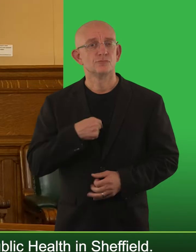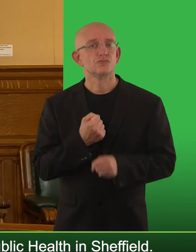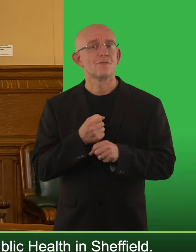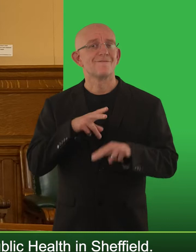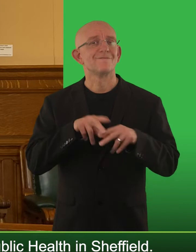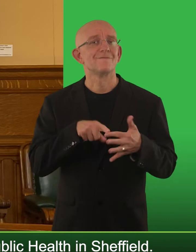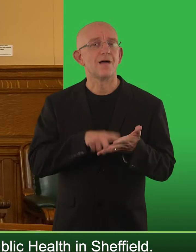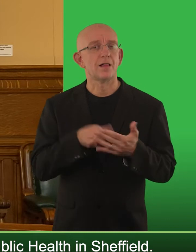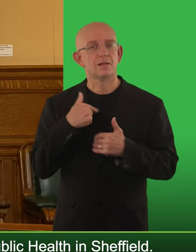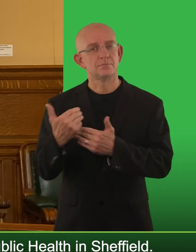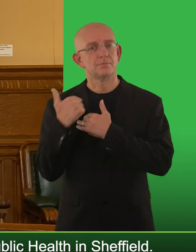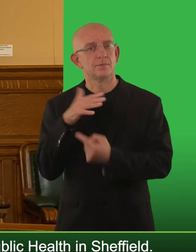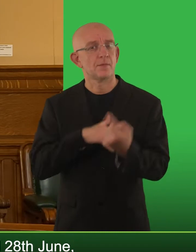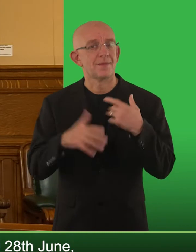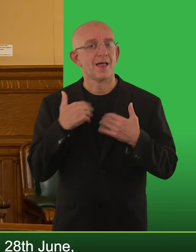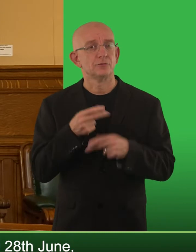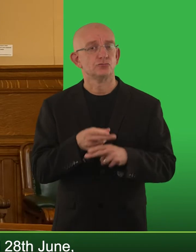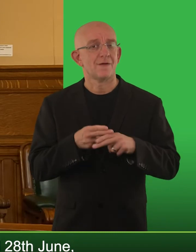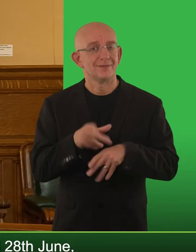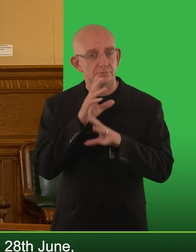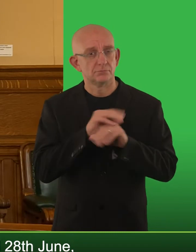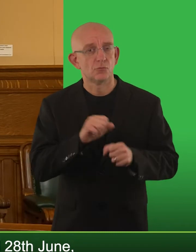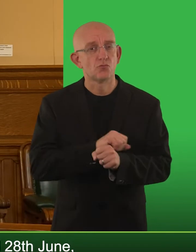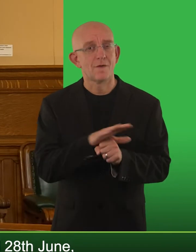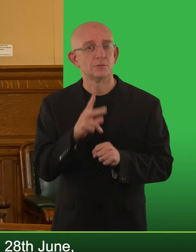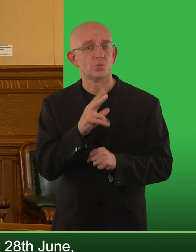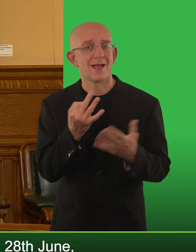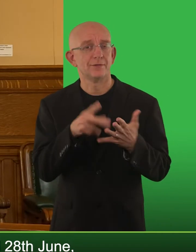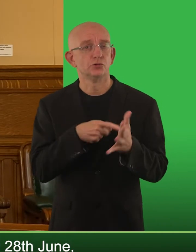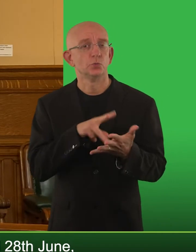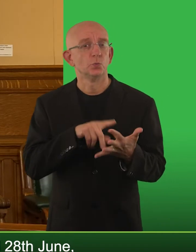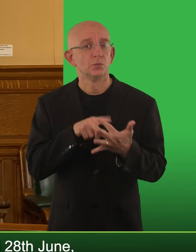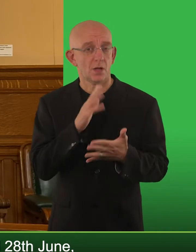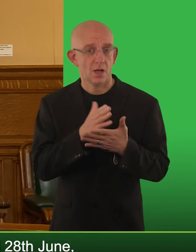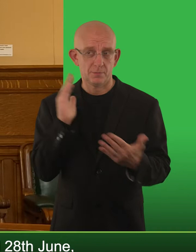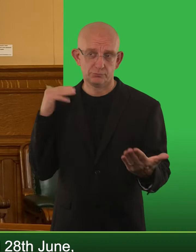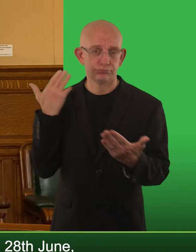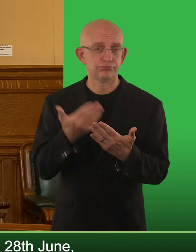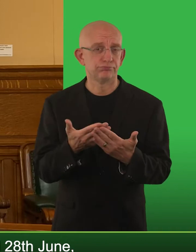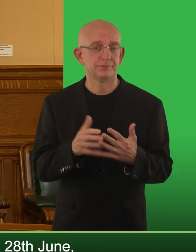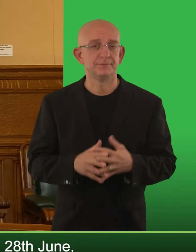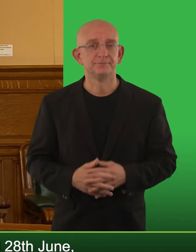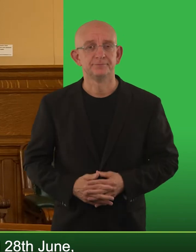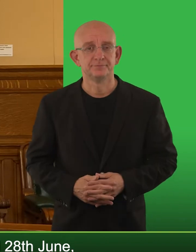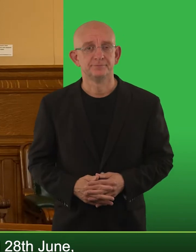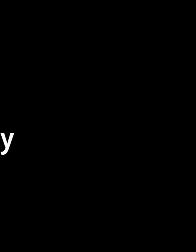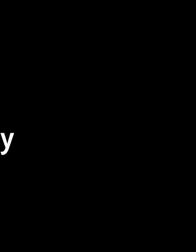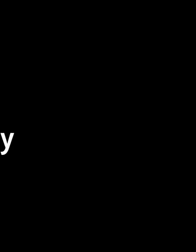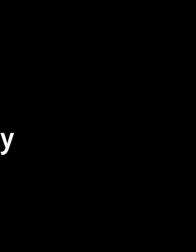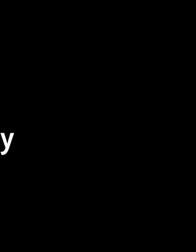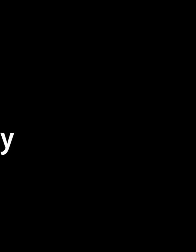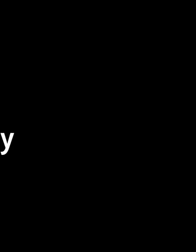Hi, my name's Greg Fell. I'm Director of Public Health in Sheffield. So this is a COVID report dated the 28th of June. It's been a few weeks since I've done